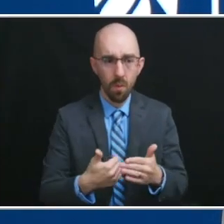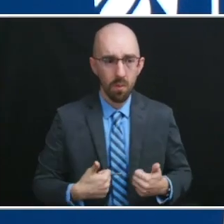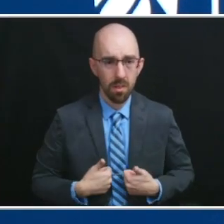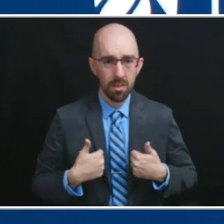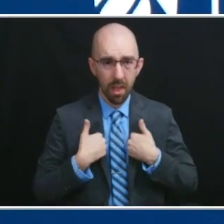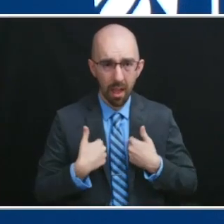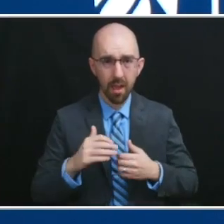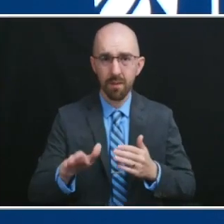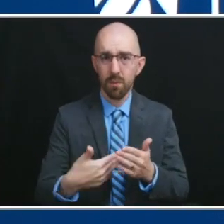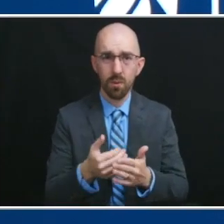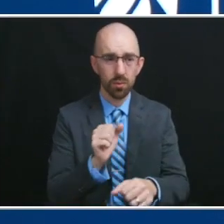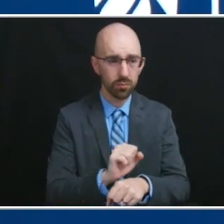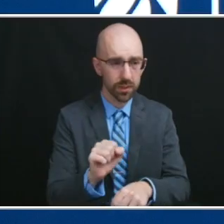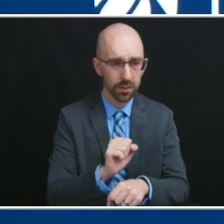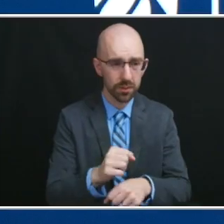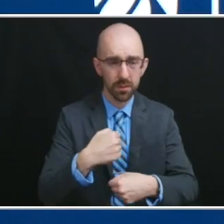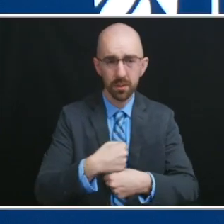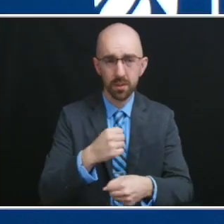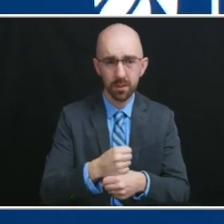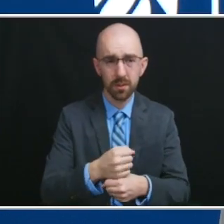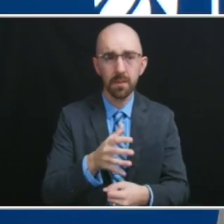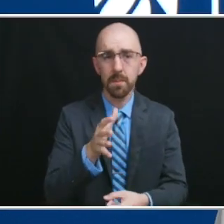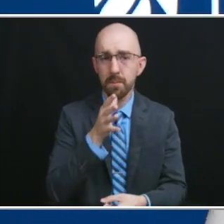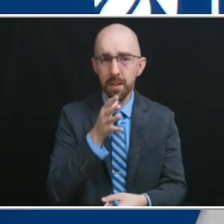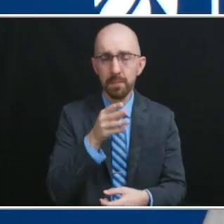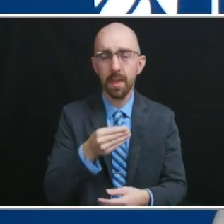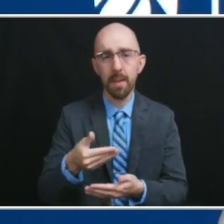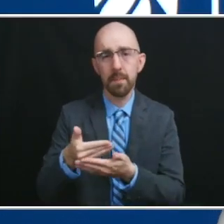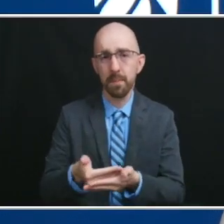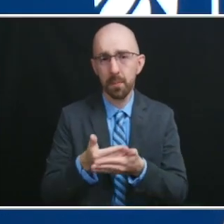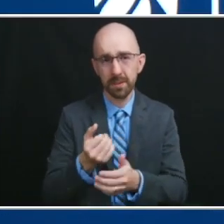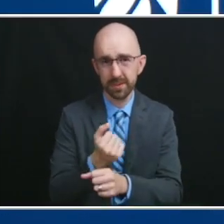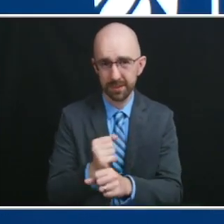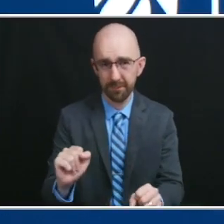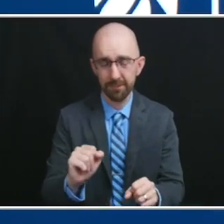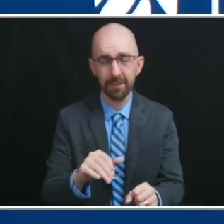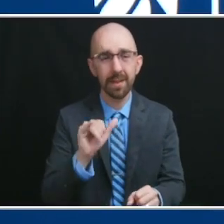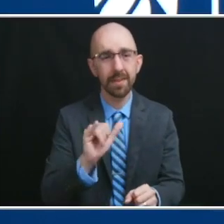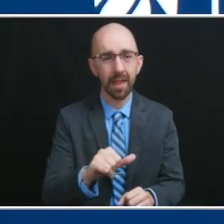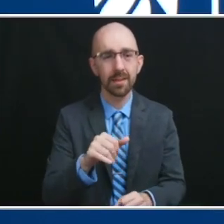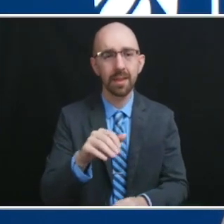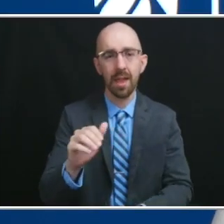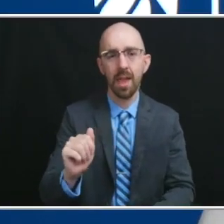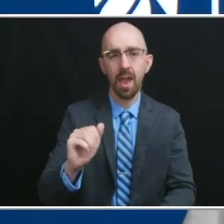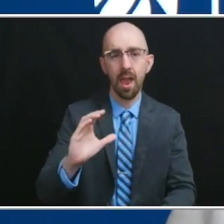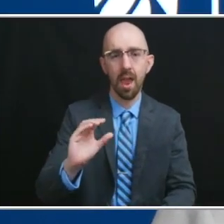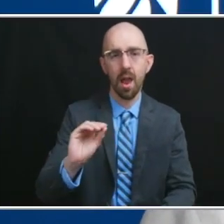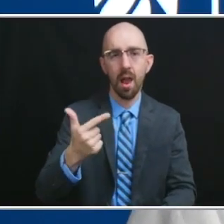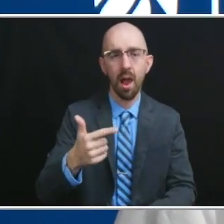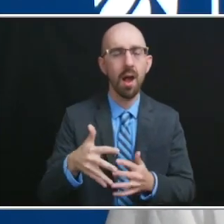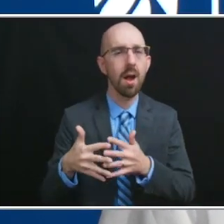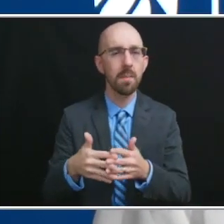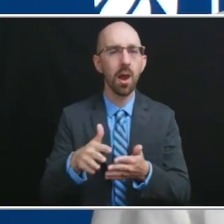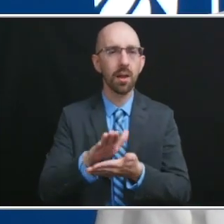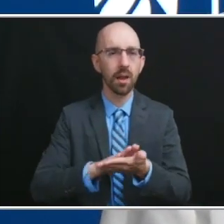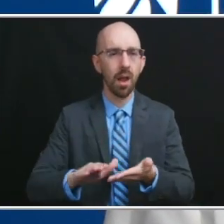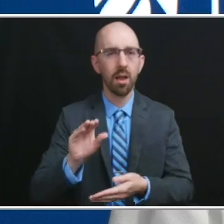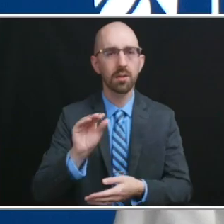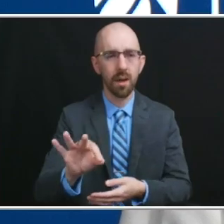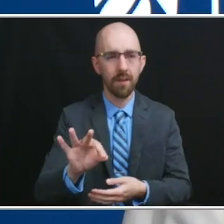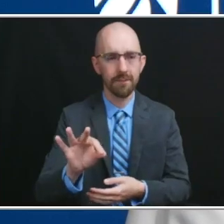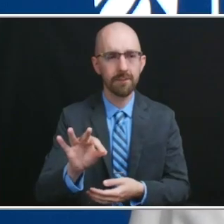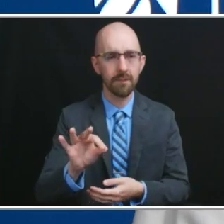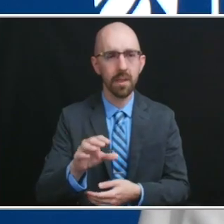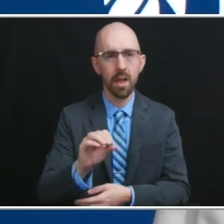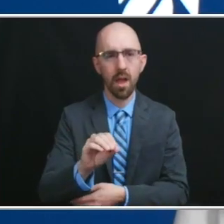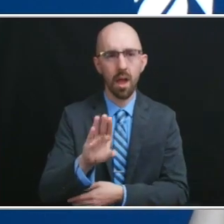careers towards creating making mom and baby safe, and that is ACOG, or the American College of